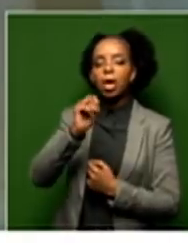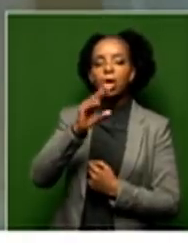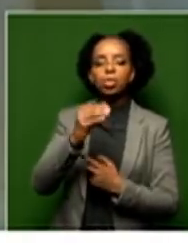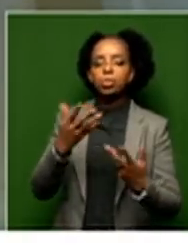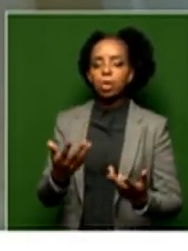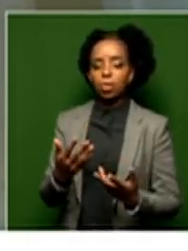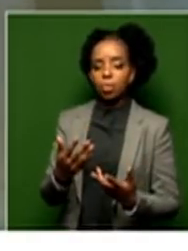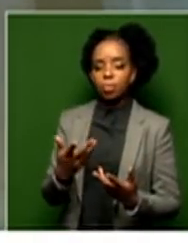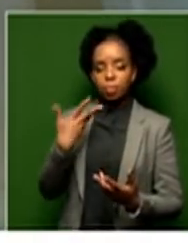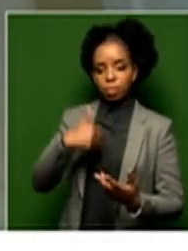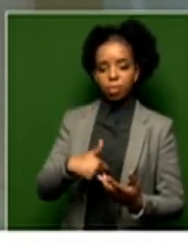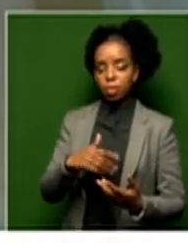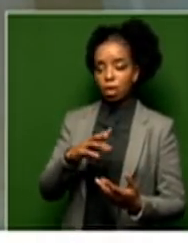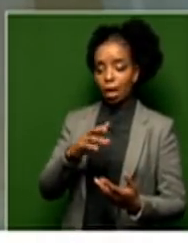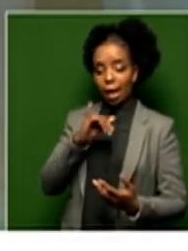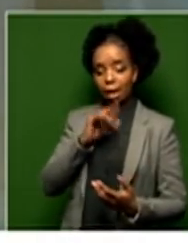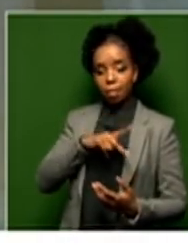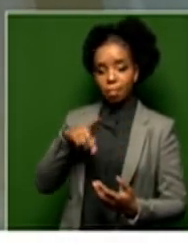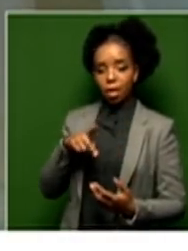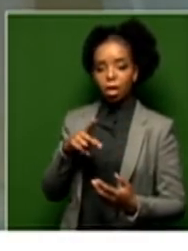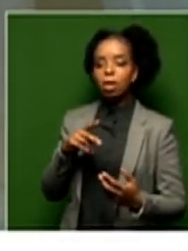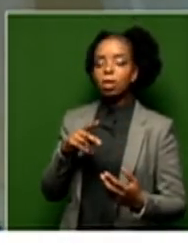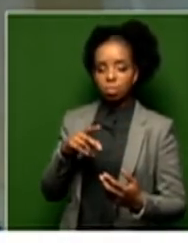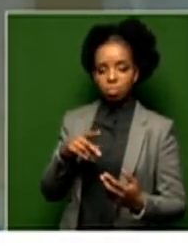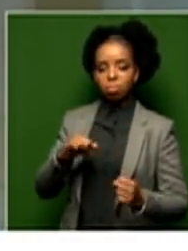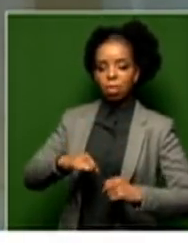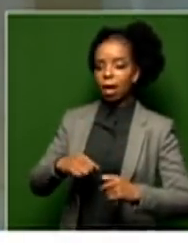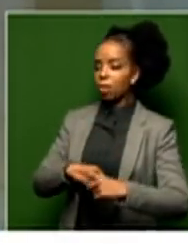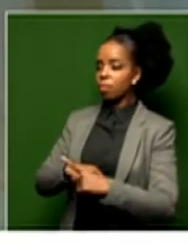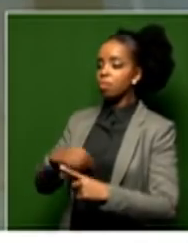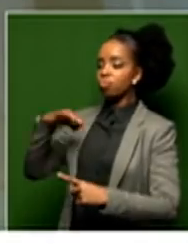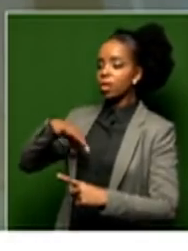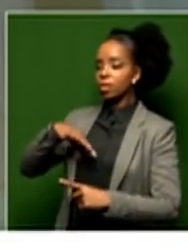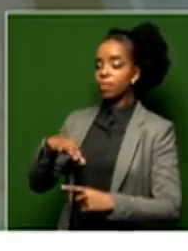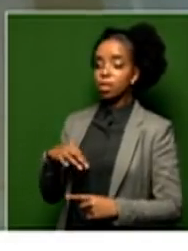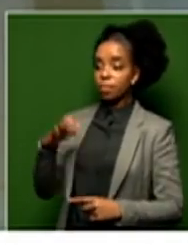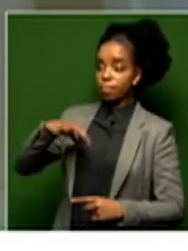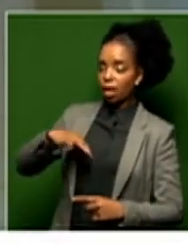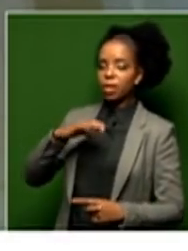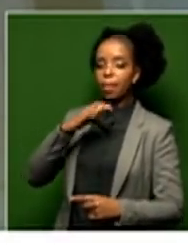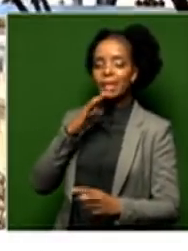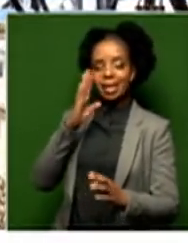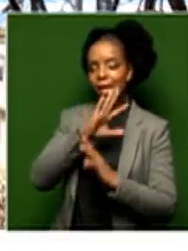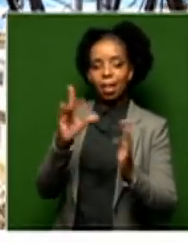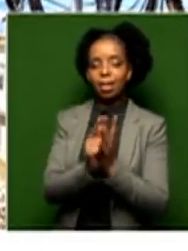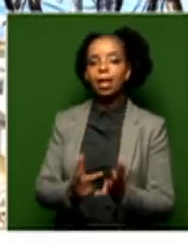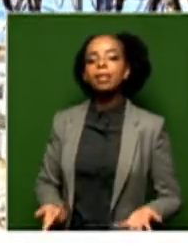Eskom to benefit from a reduction in the IPP tariffs. It actually would be illegal.